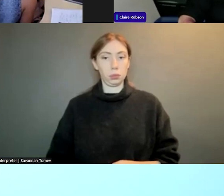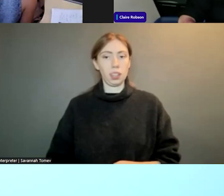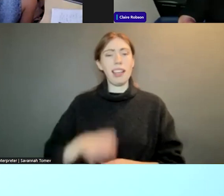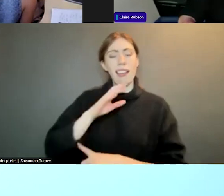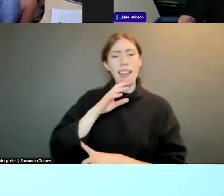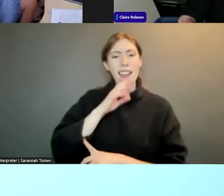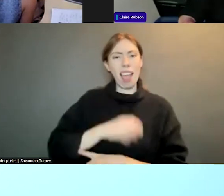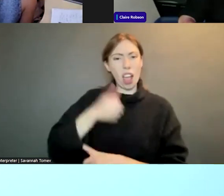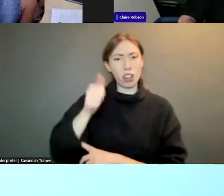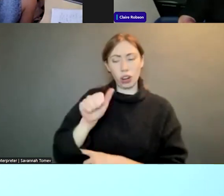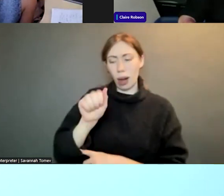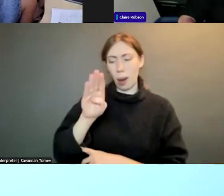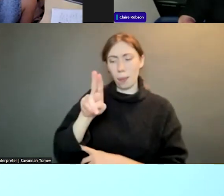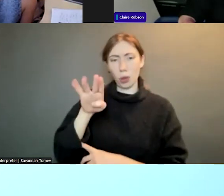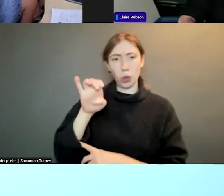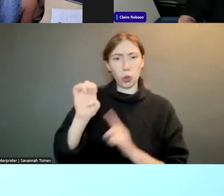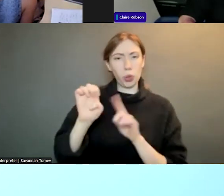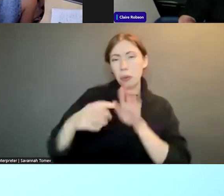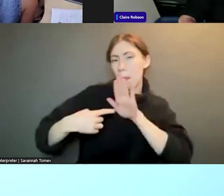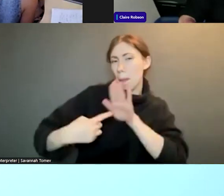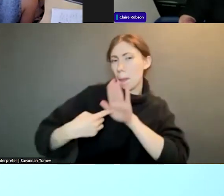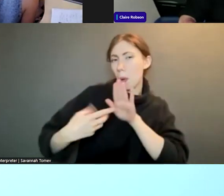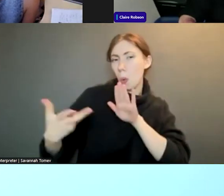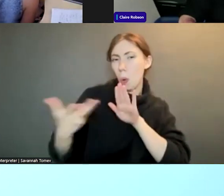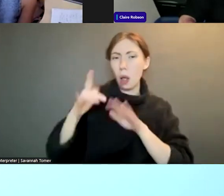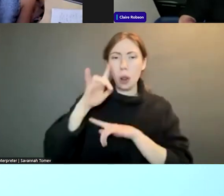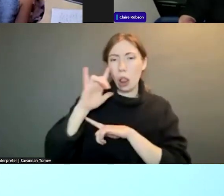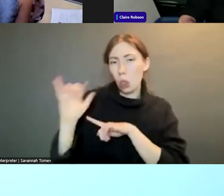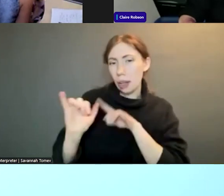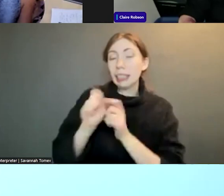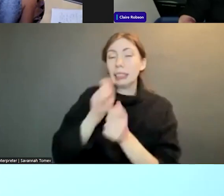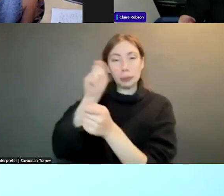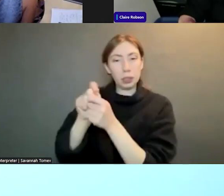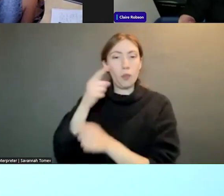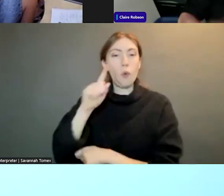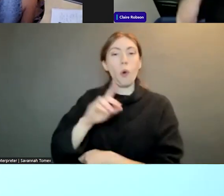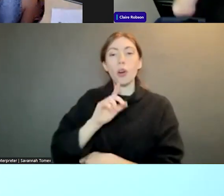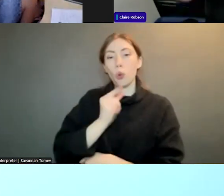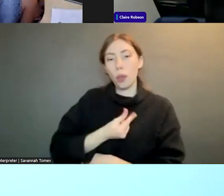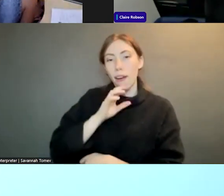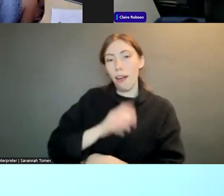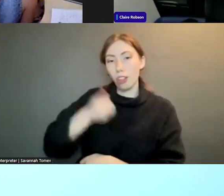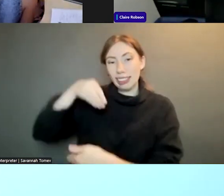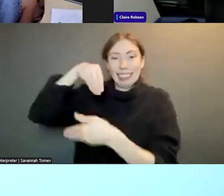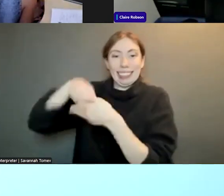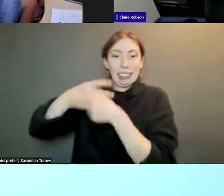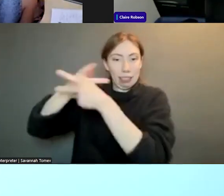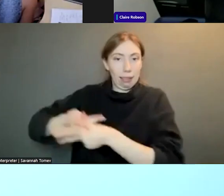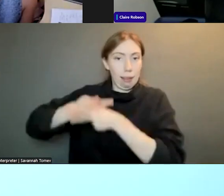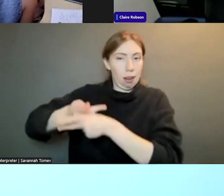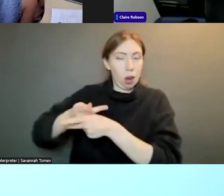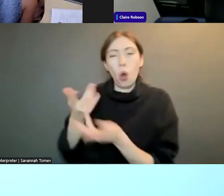for, specifically for queer elders who are in care? That's a great question.